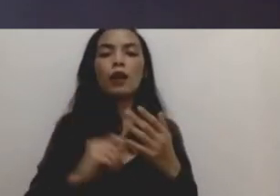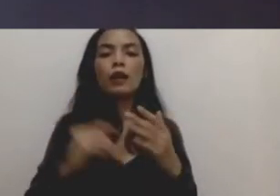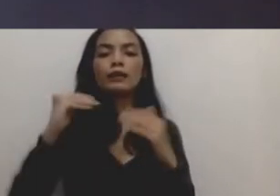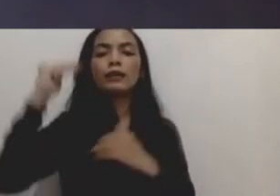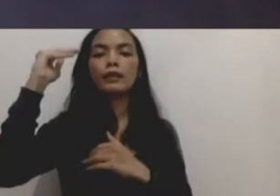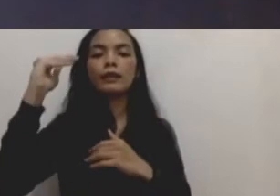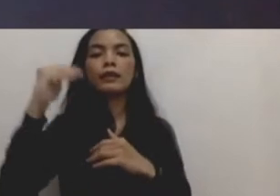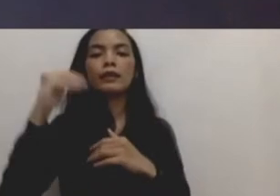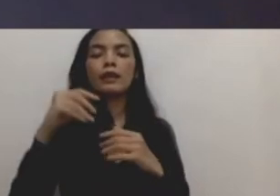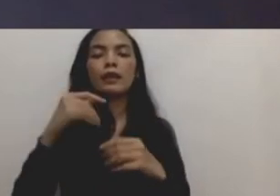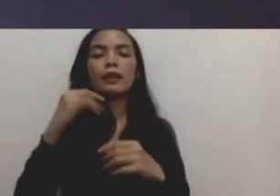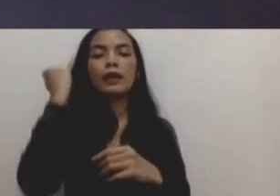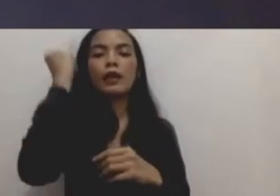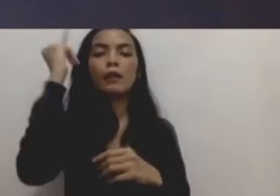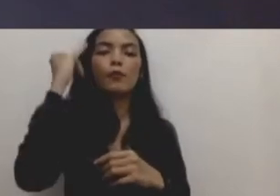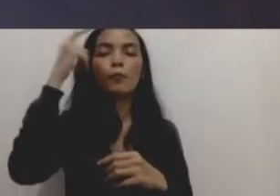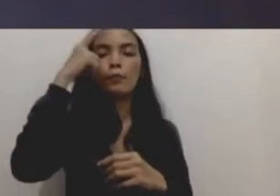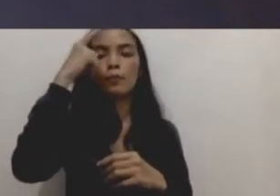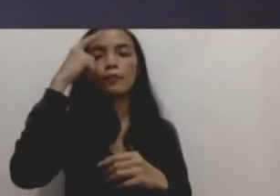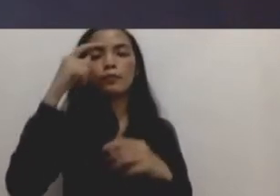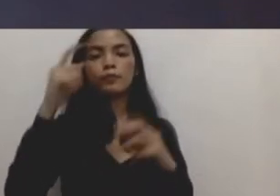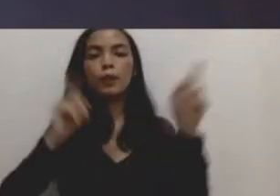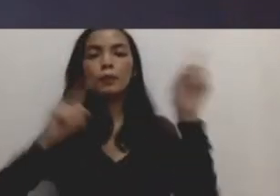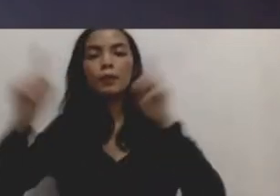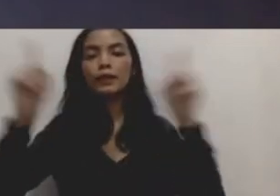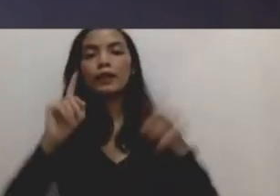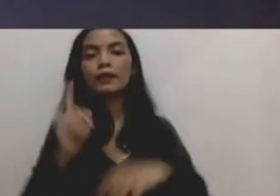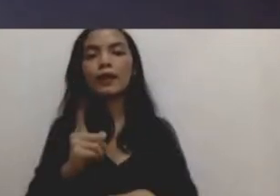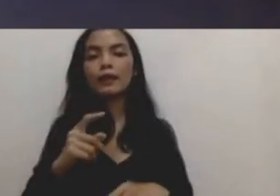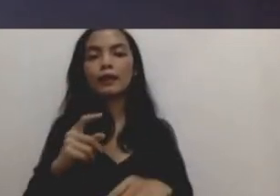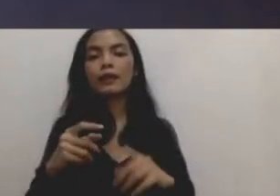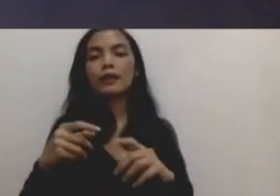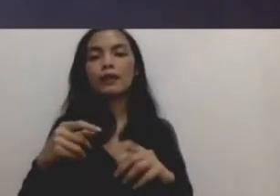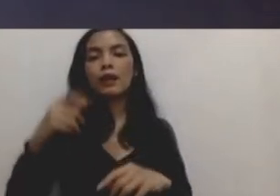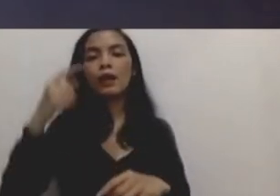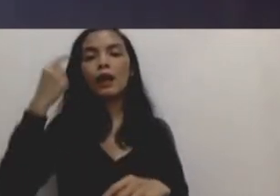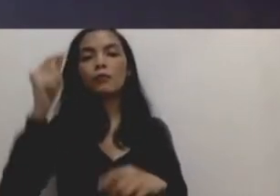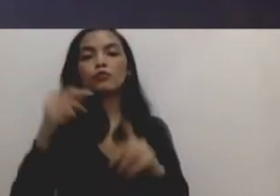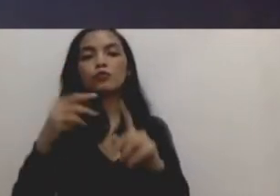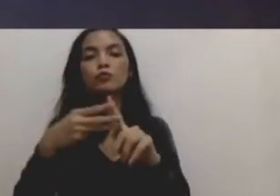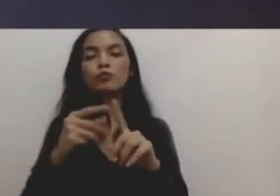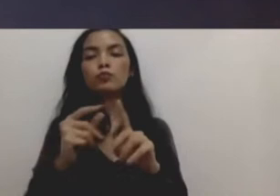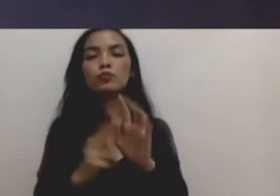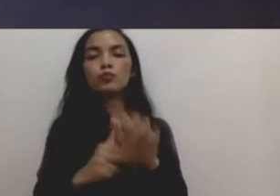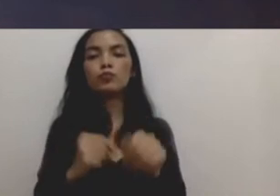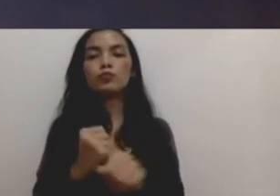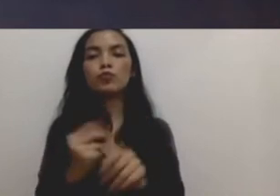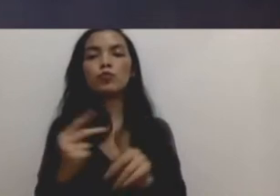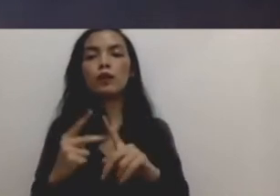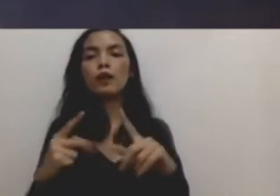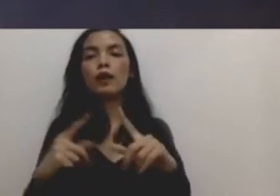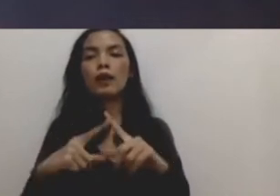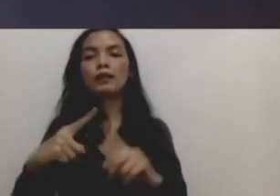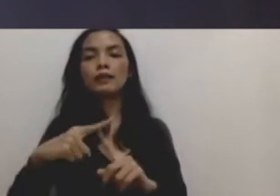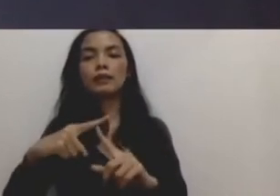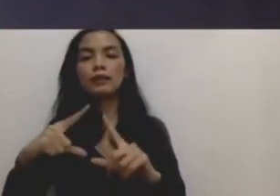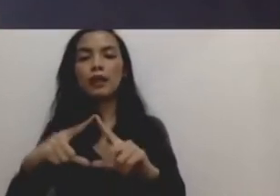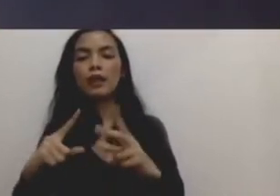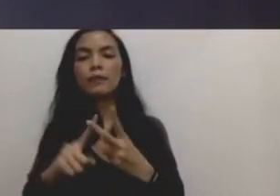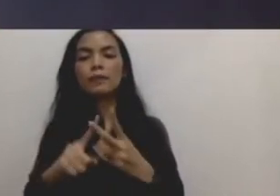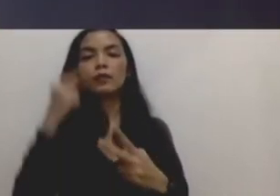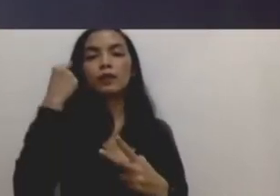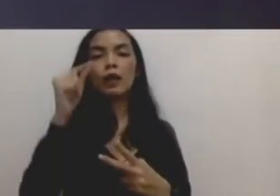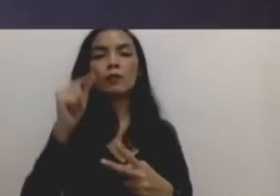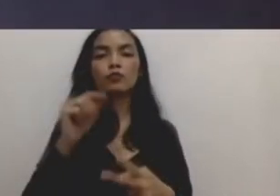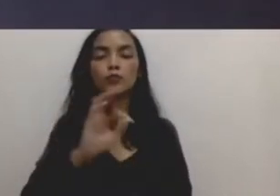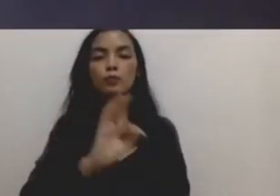STPP from Bung Hatta University and also President University. Thank you so much for joining this event. And also to